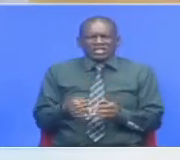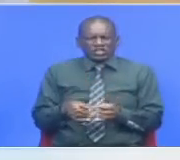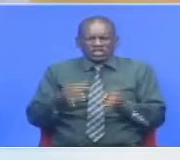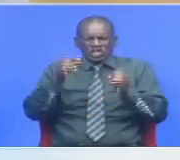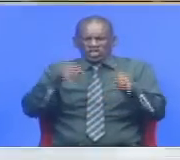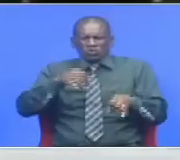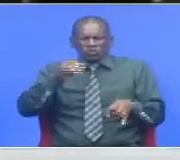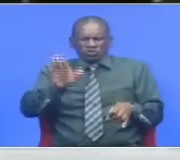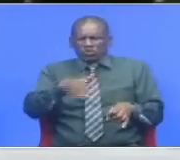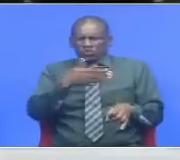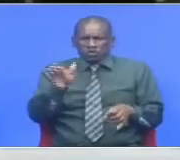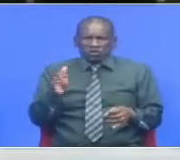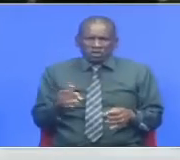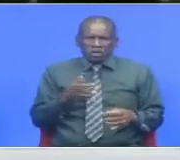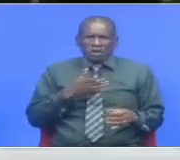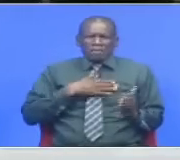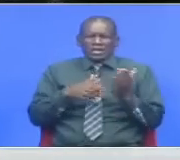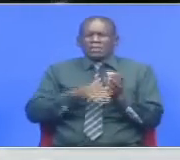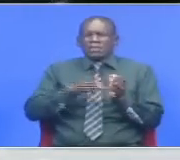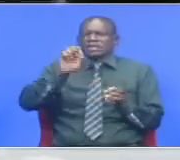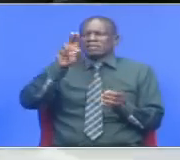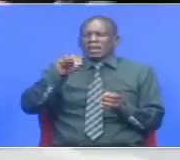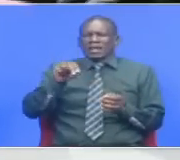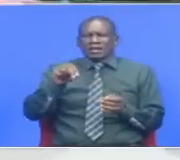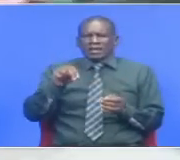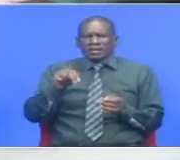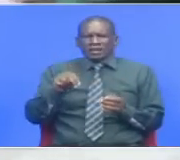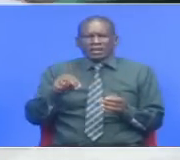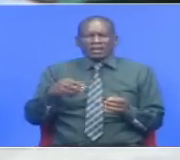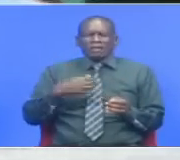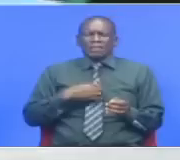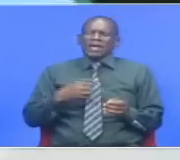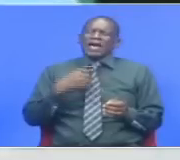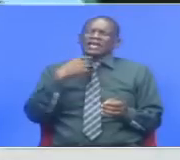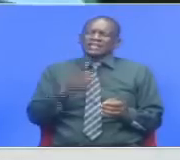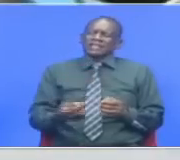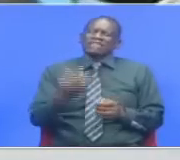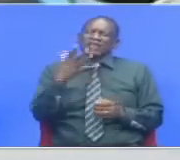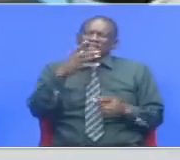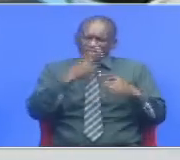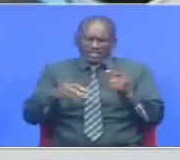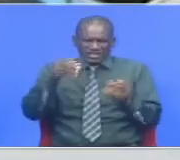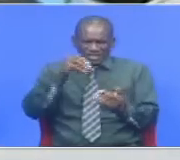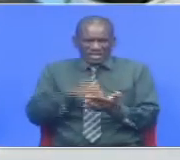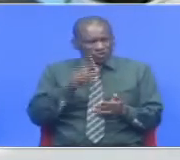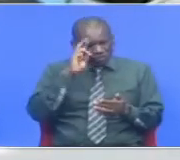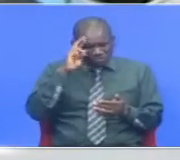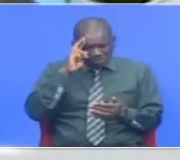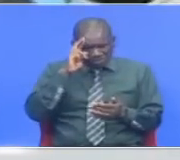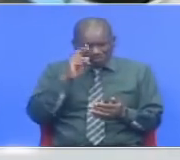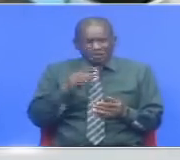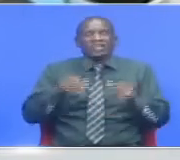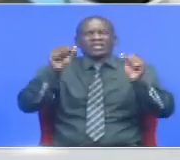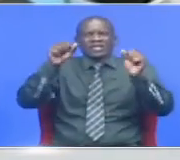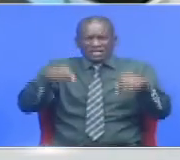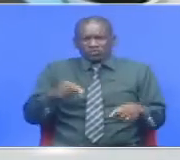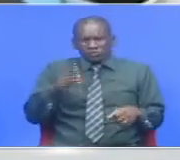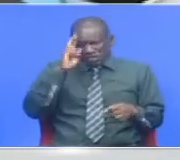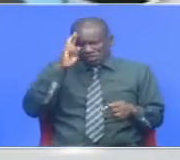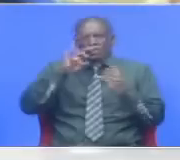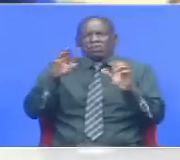lyric notebook. Mimi ni Ben Githae yule alisema tano tena. Simunakubuka? Ndio,